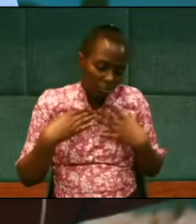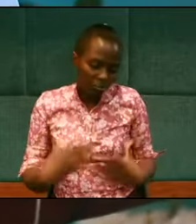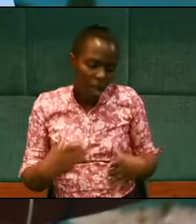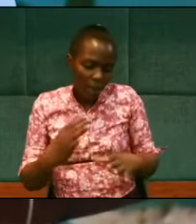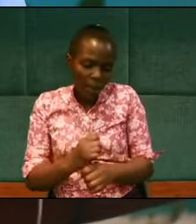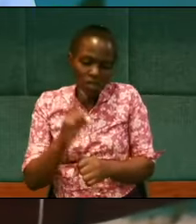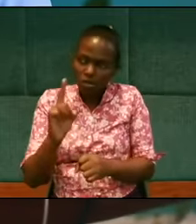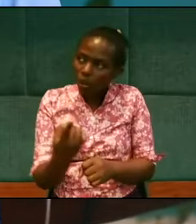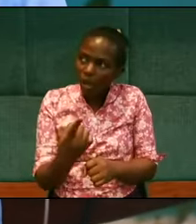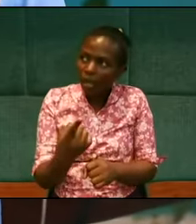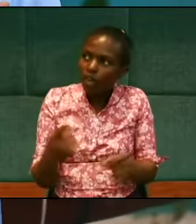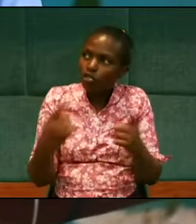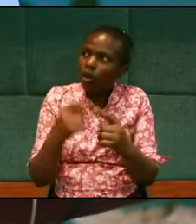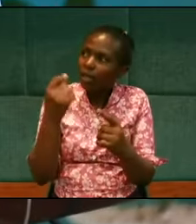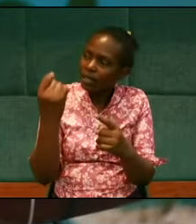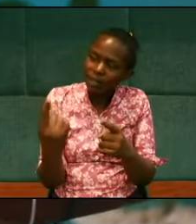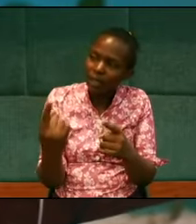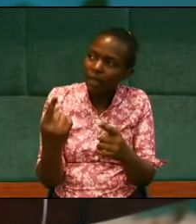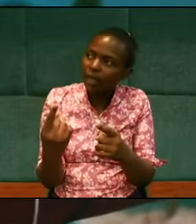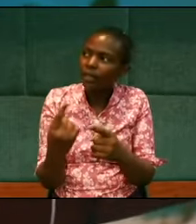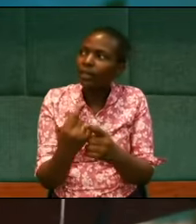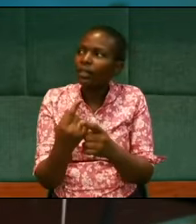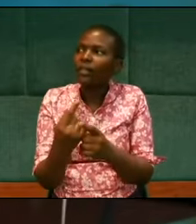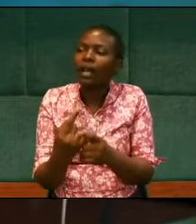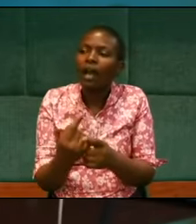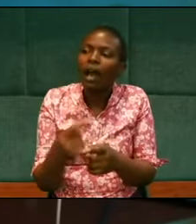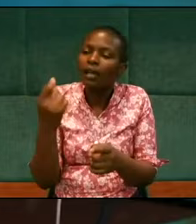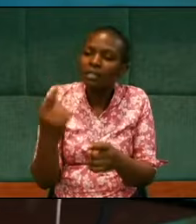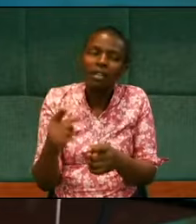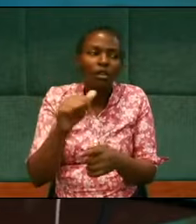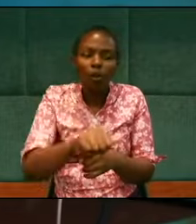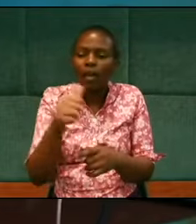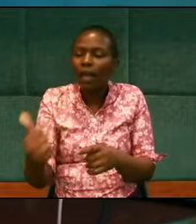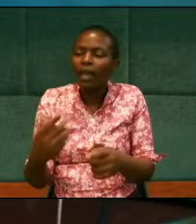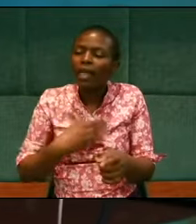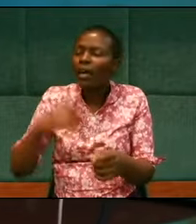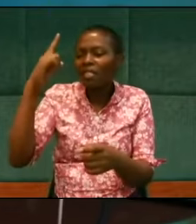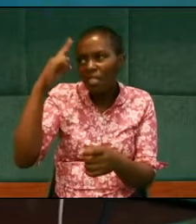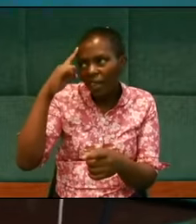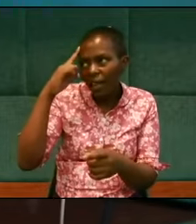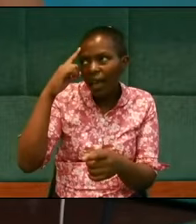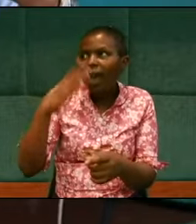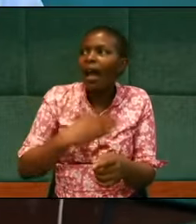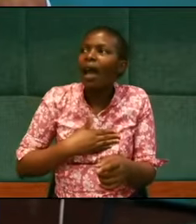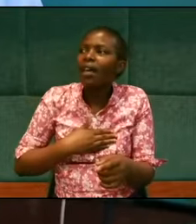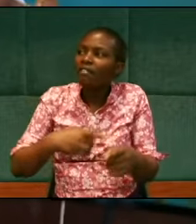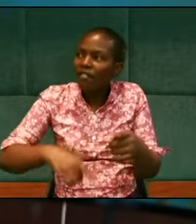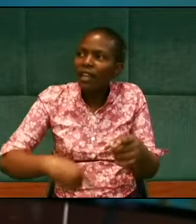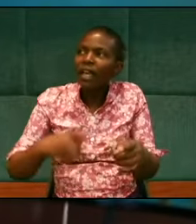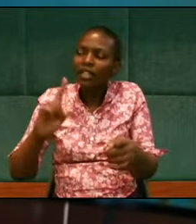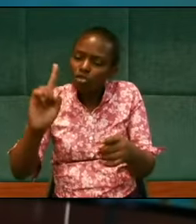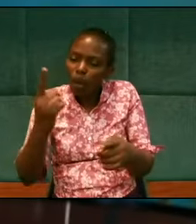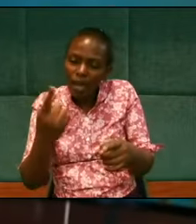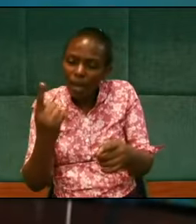complementary, the oneness and thinking, acting and feeling as one